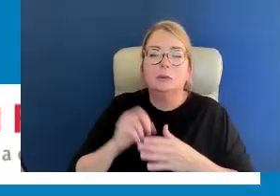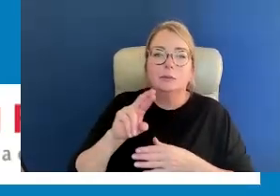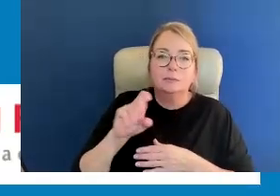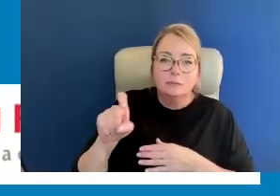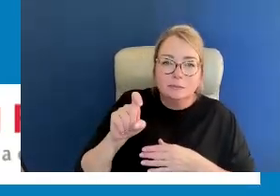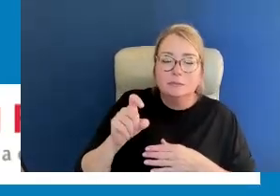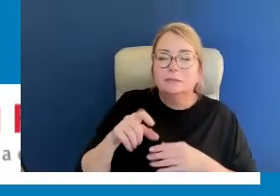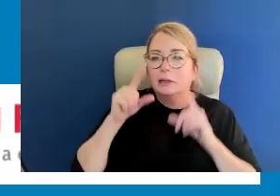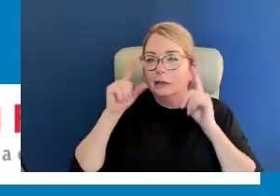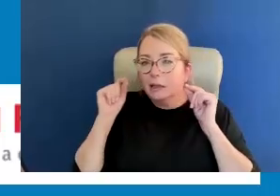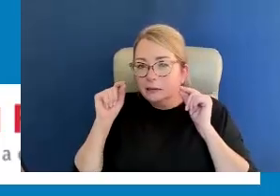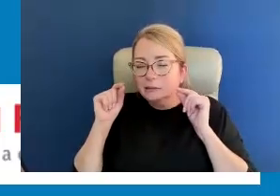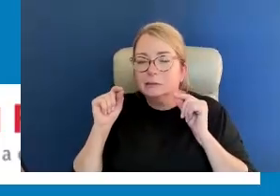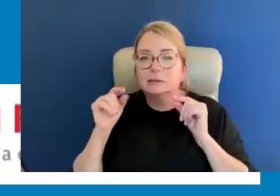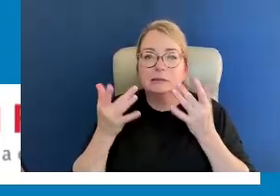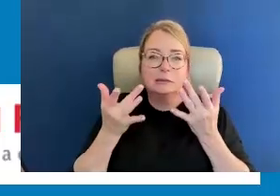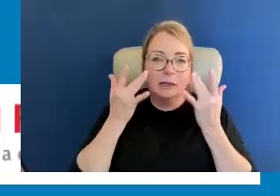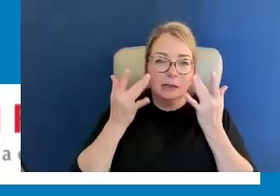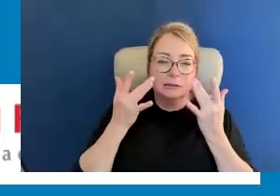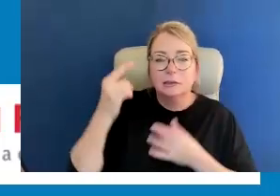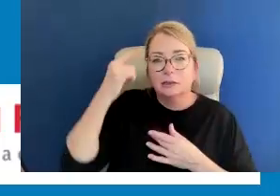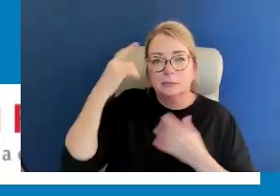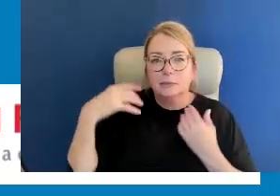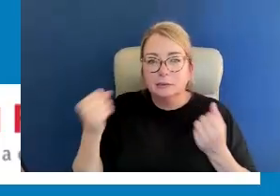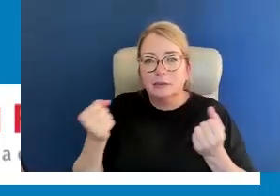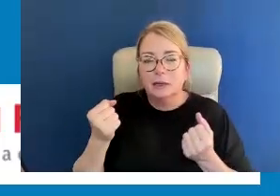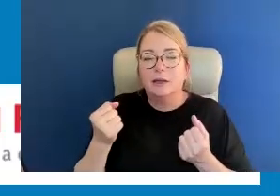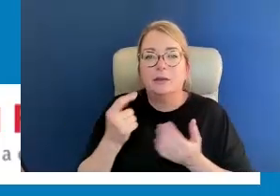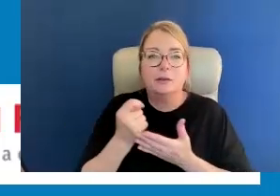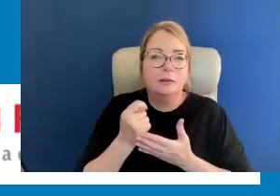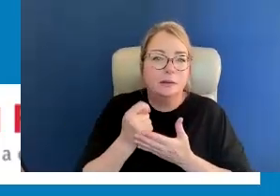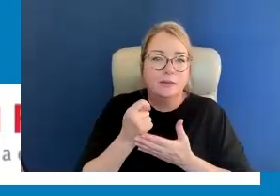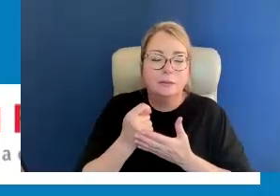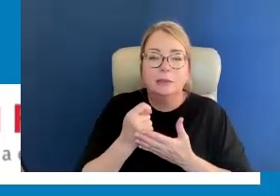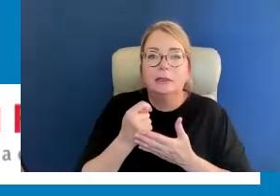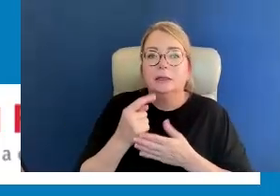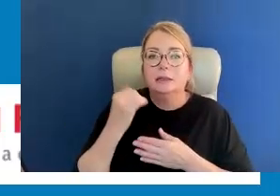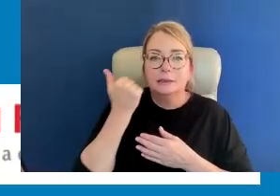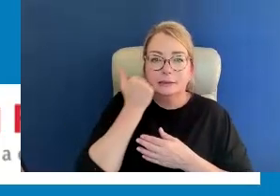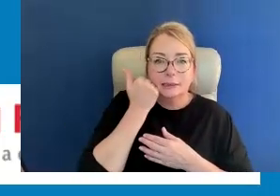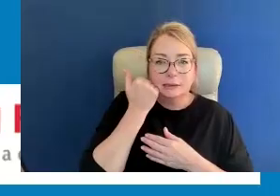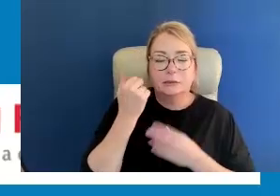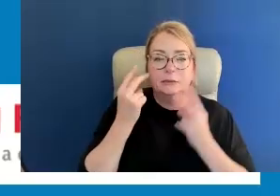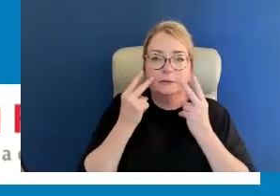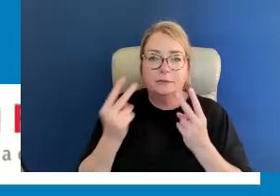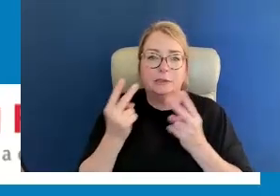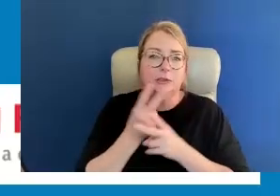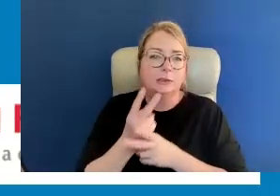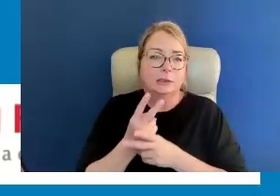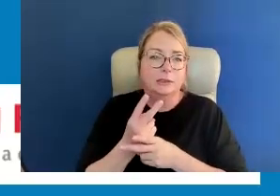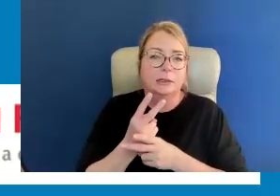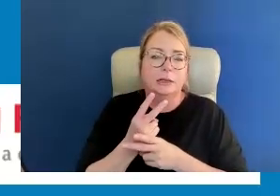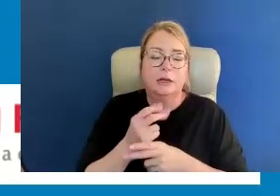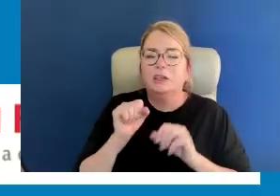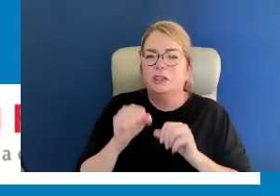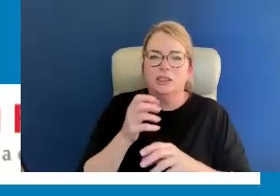need glasses or contacts, a mental health service and therapy, dental and vision care. You can get all the care you